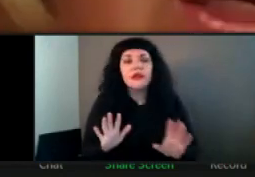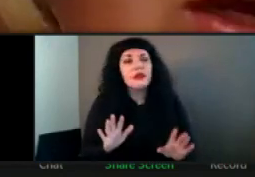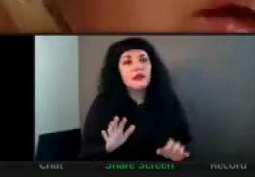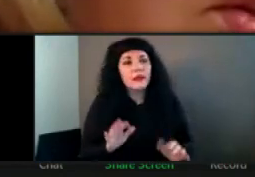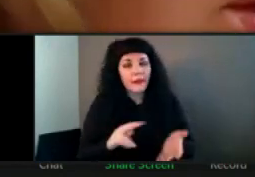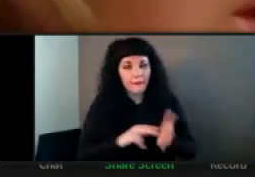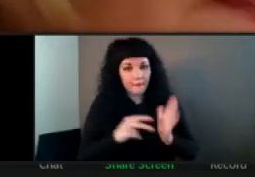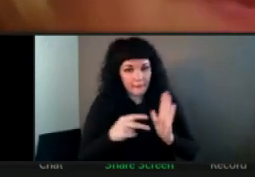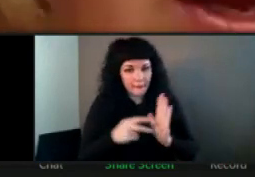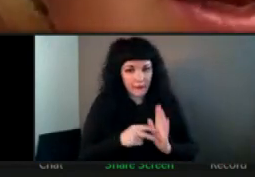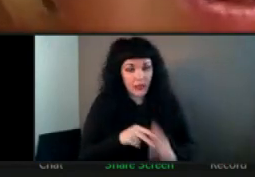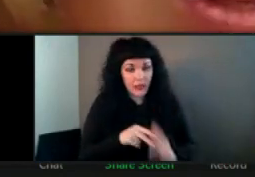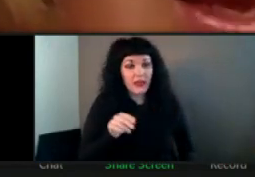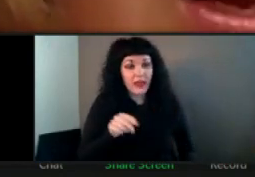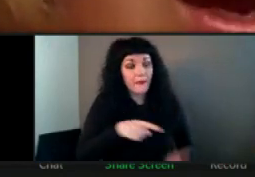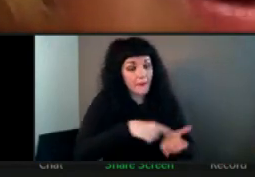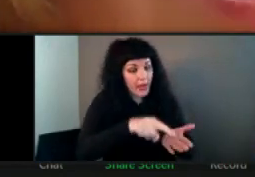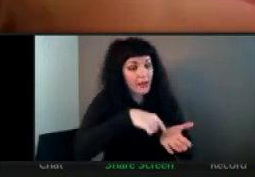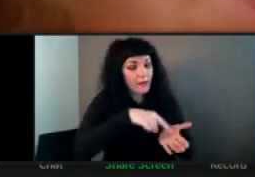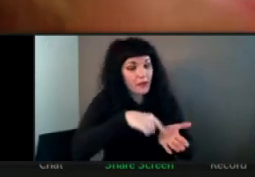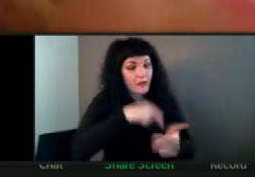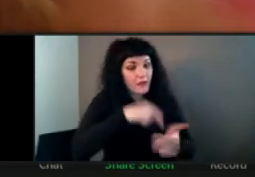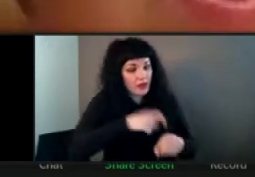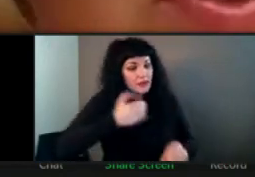in arrears, but they